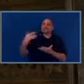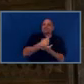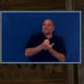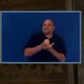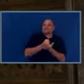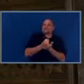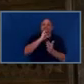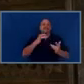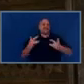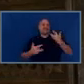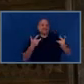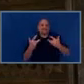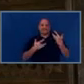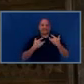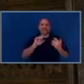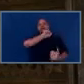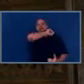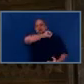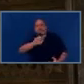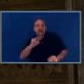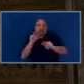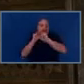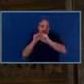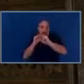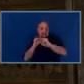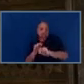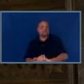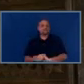Check that out. Be sure to check that out.